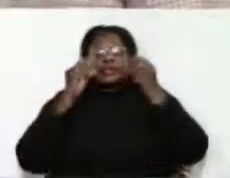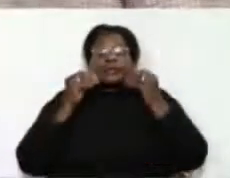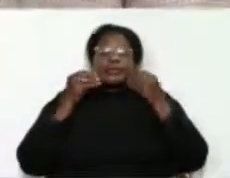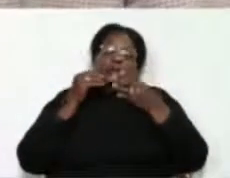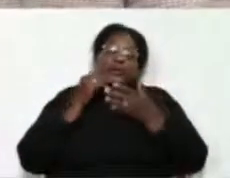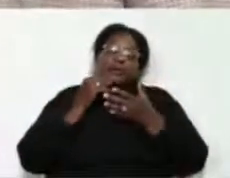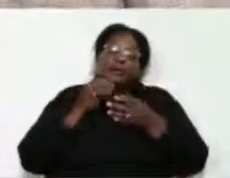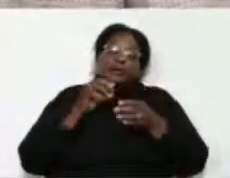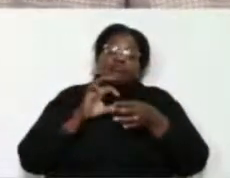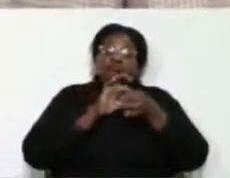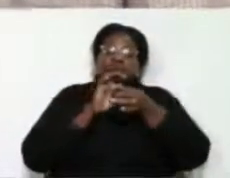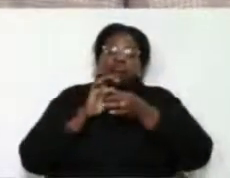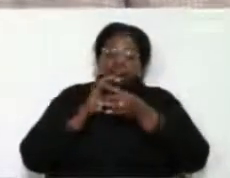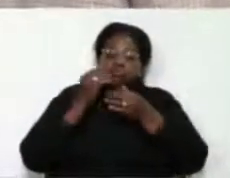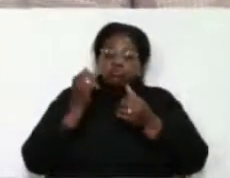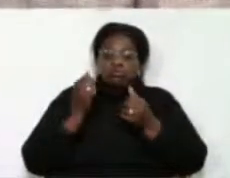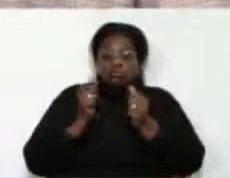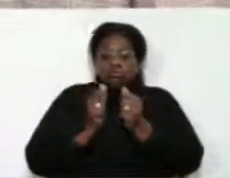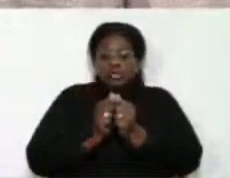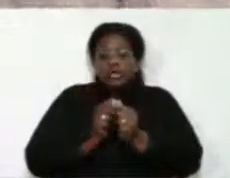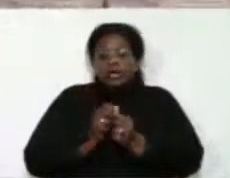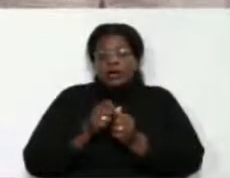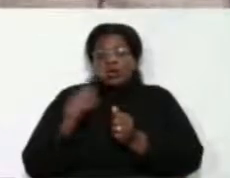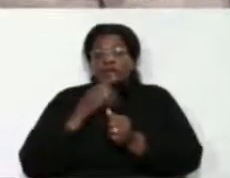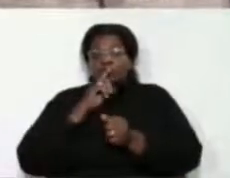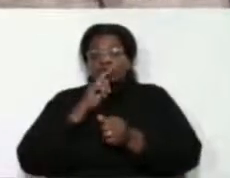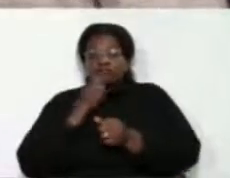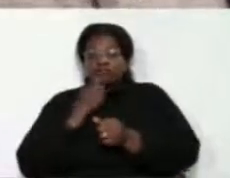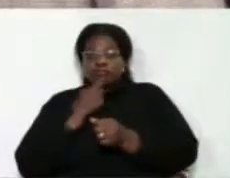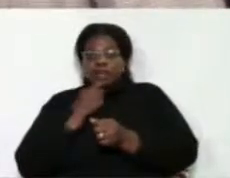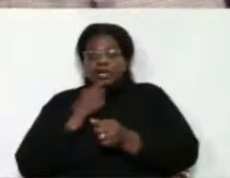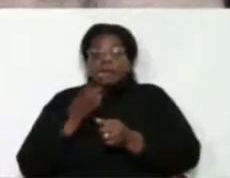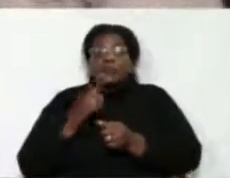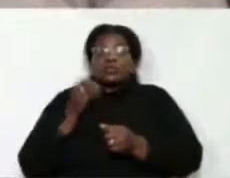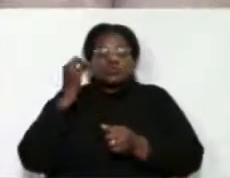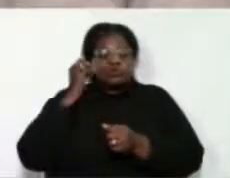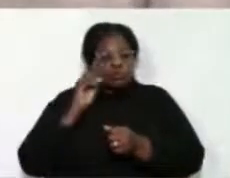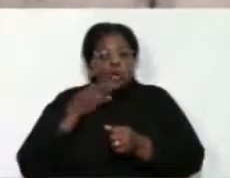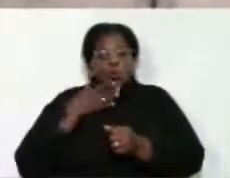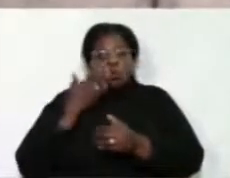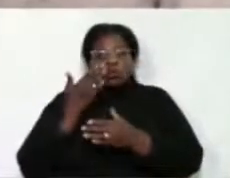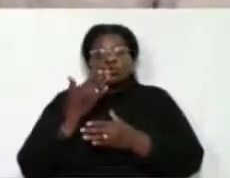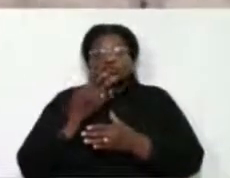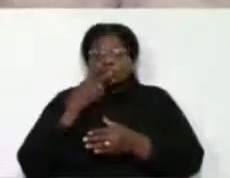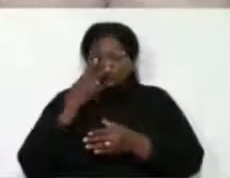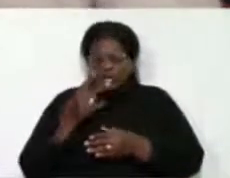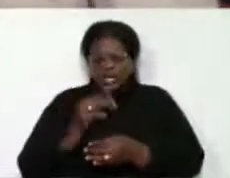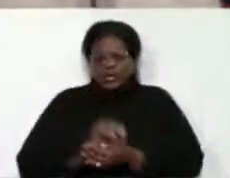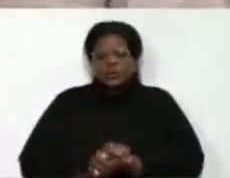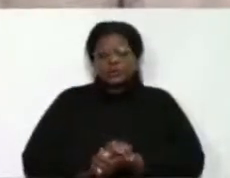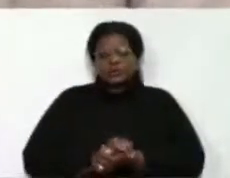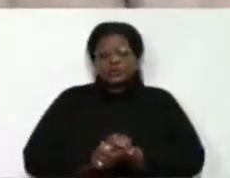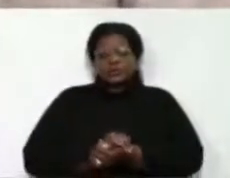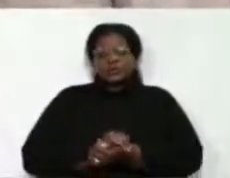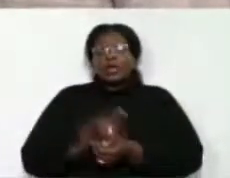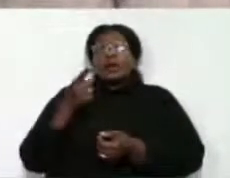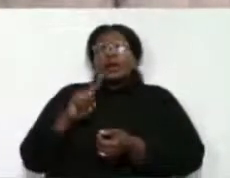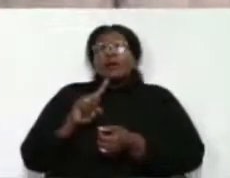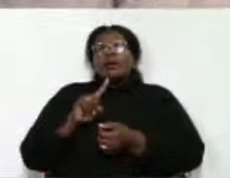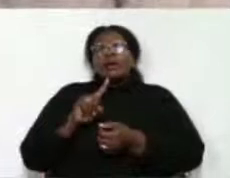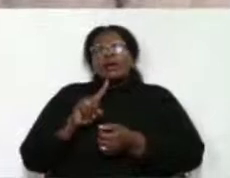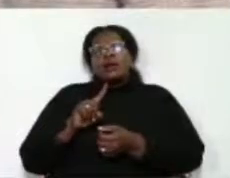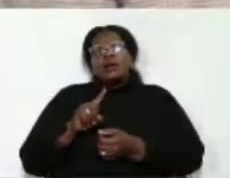I say quiet because you never know who's watching. They say sleeping partner, you get into trouble. But so a quiet investor is somebody who's not really coming